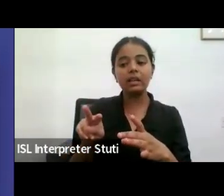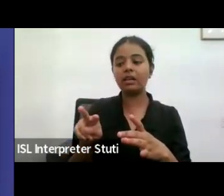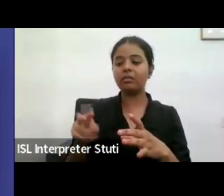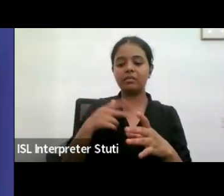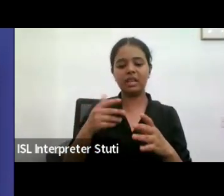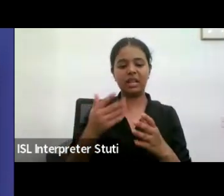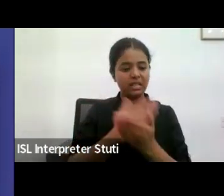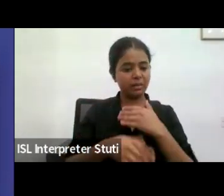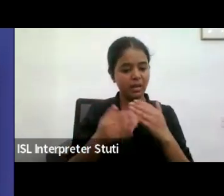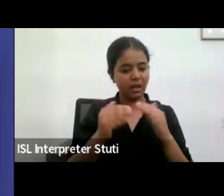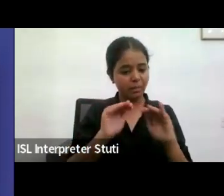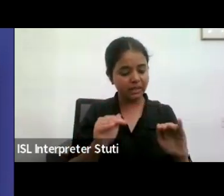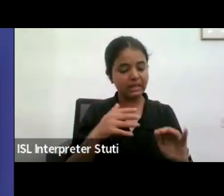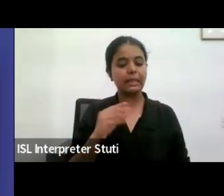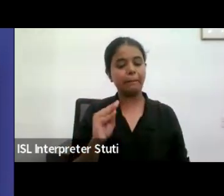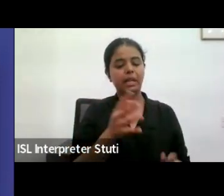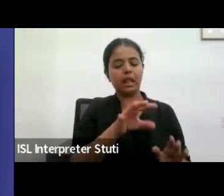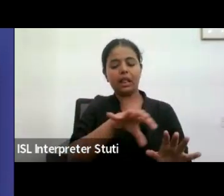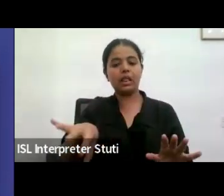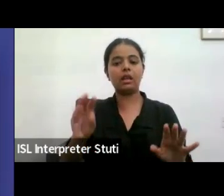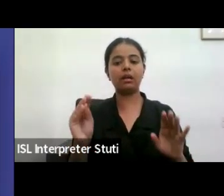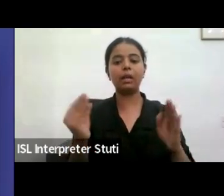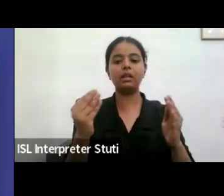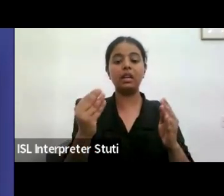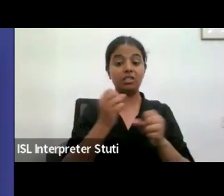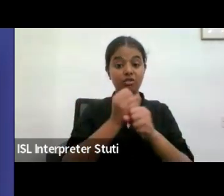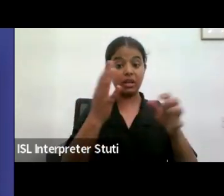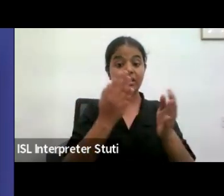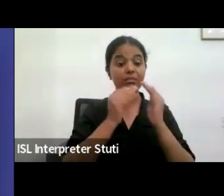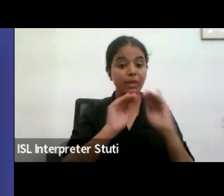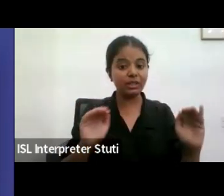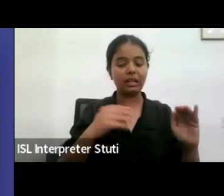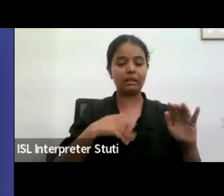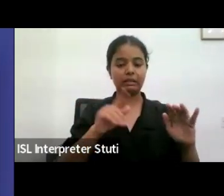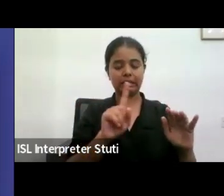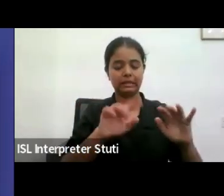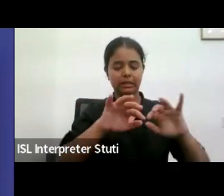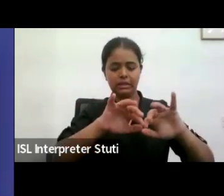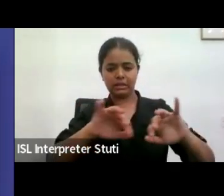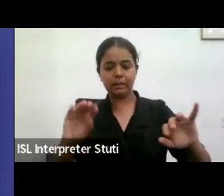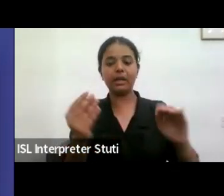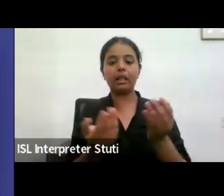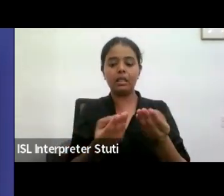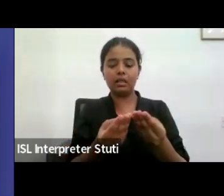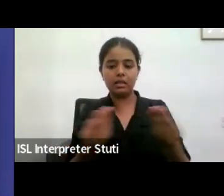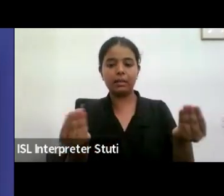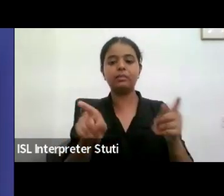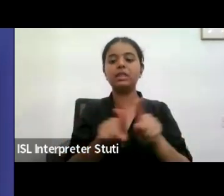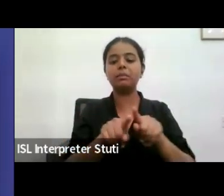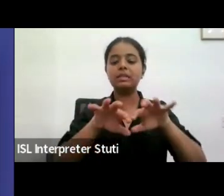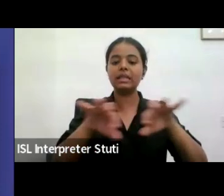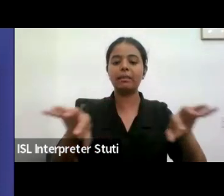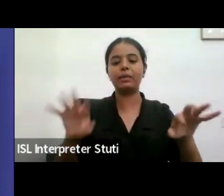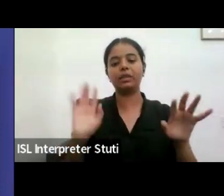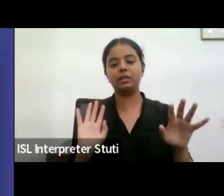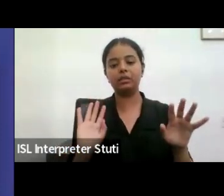away from society. And many of these institutions have been and are continue to be